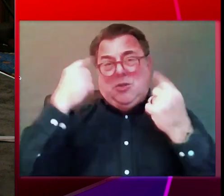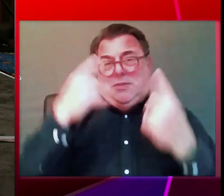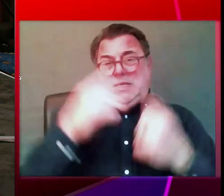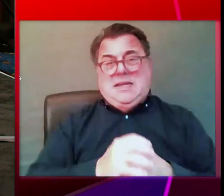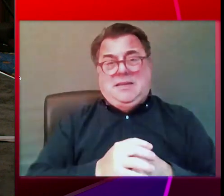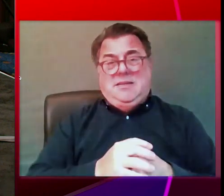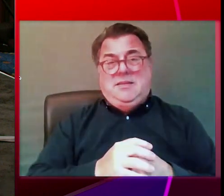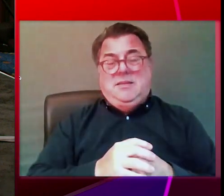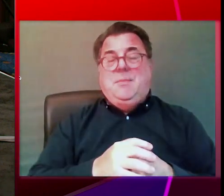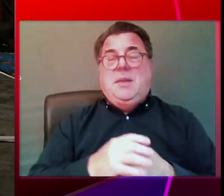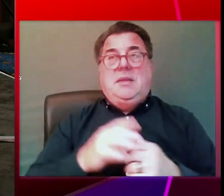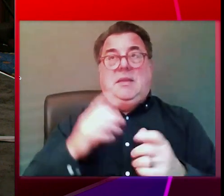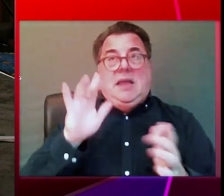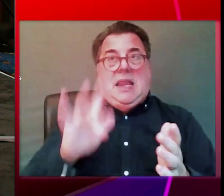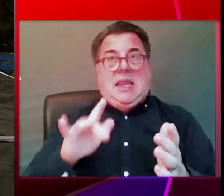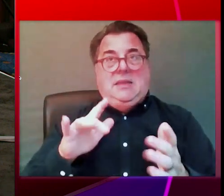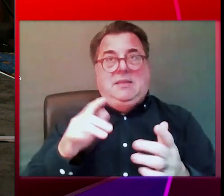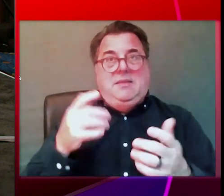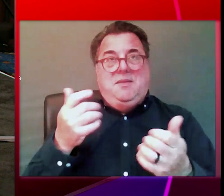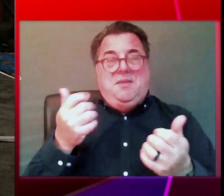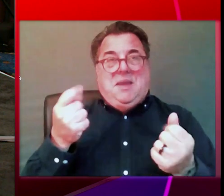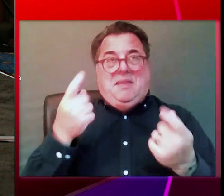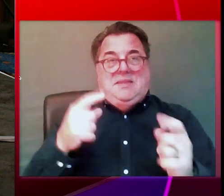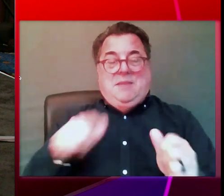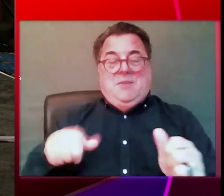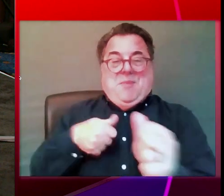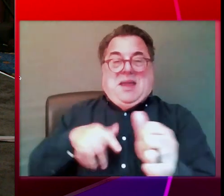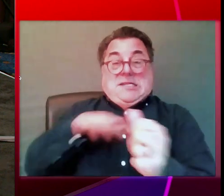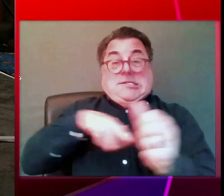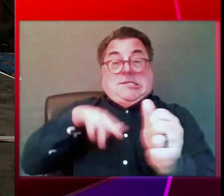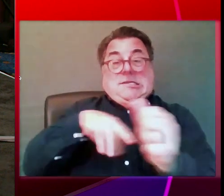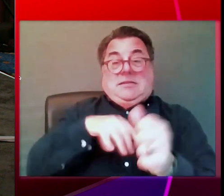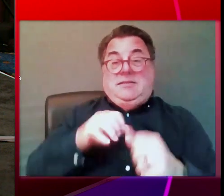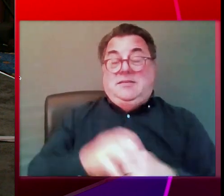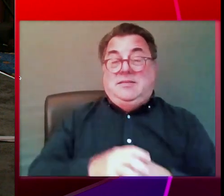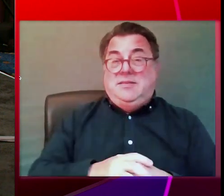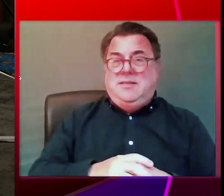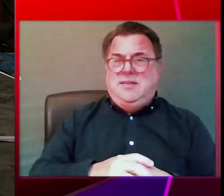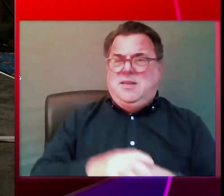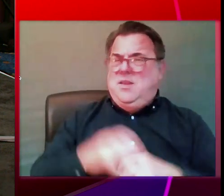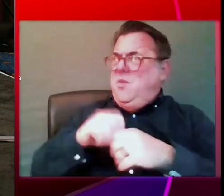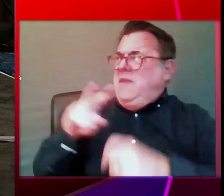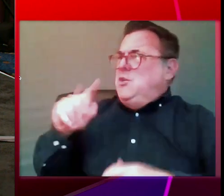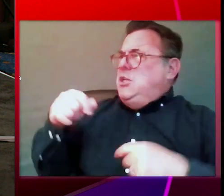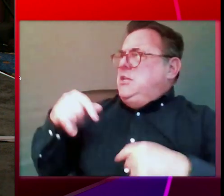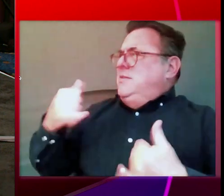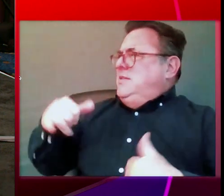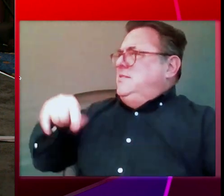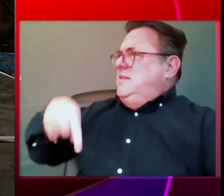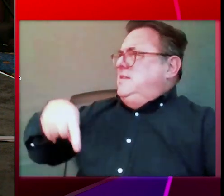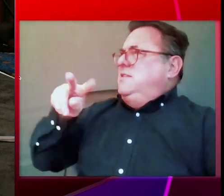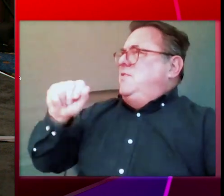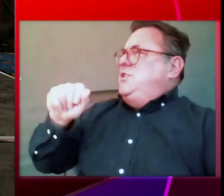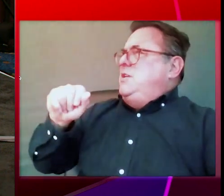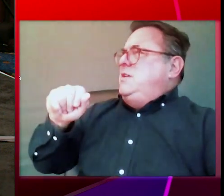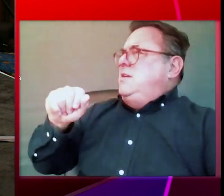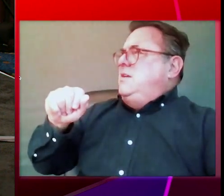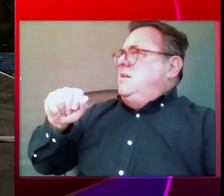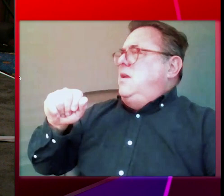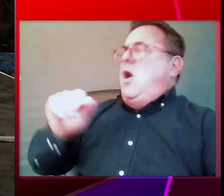behind that click to make that happen. Yeah. Are we not currently in Virginia? I thought, oh, no,